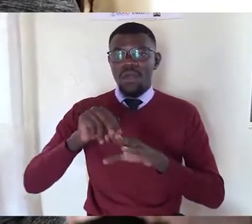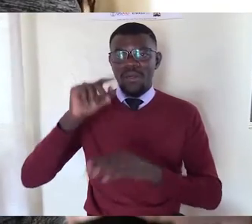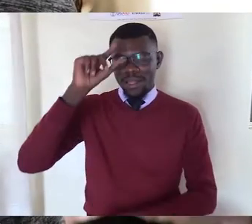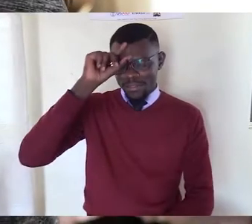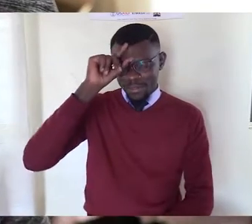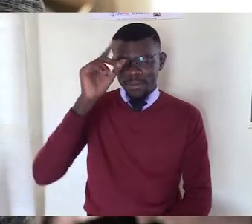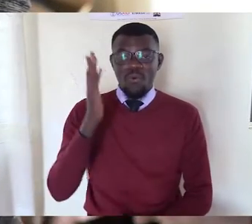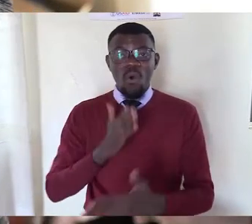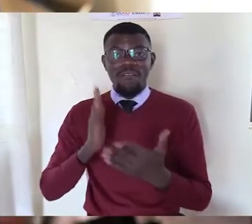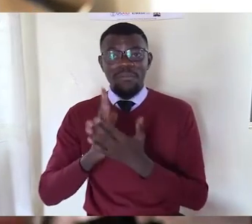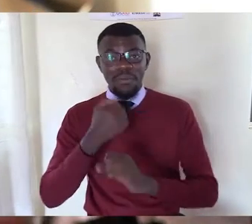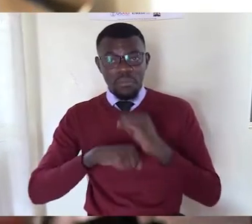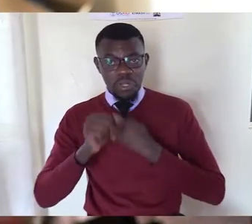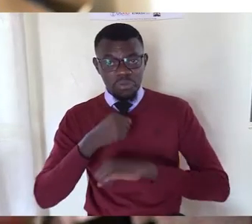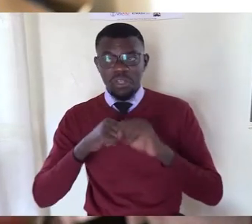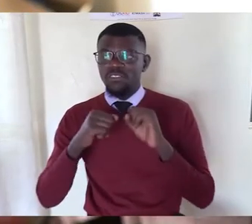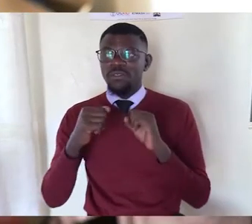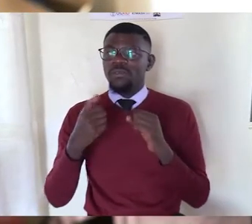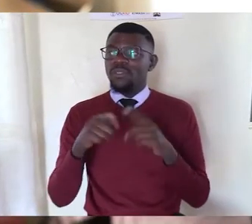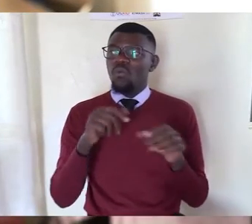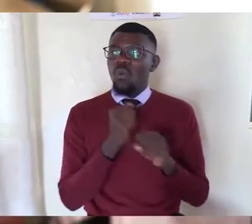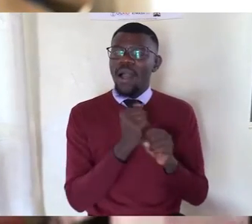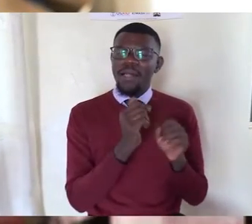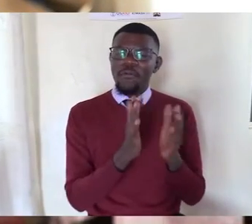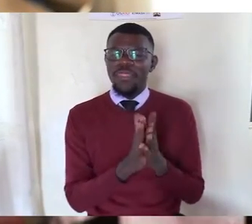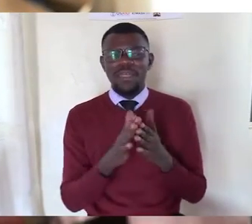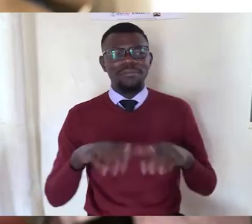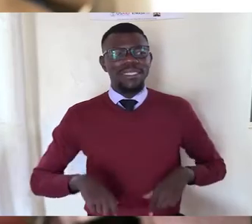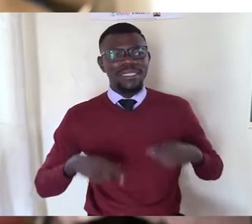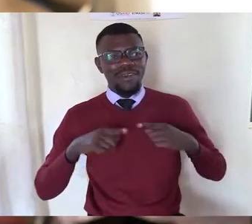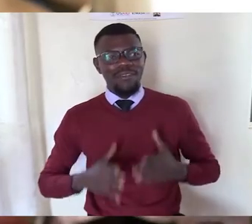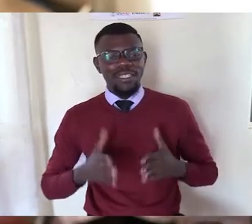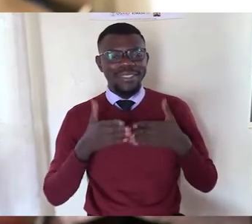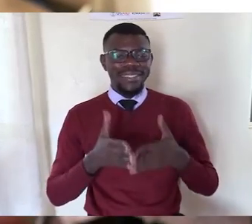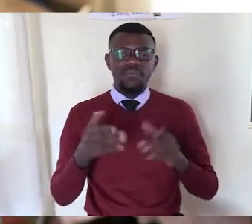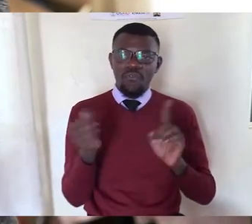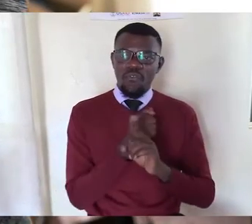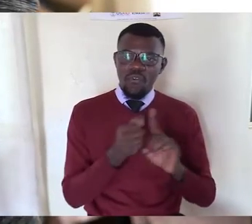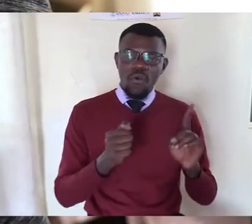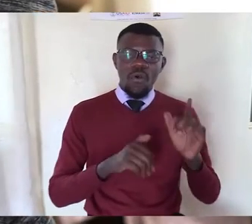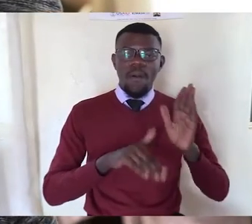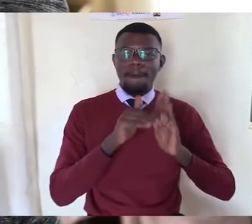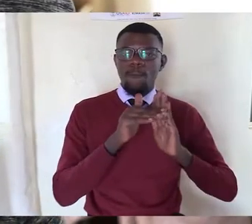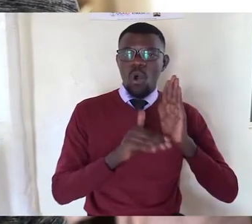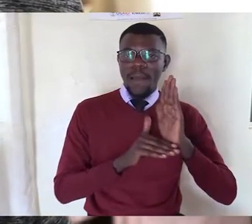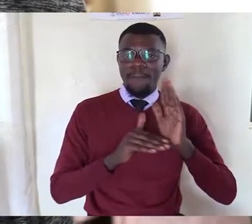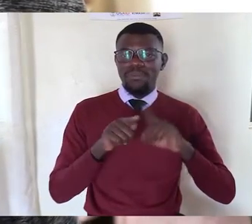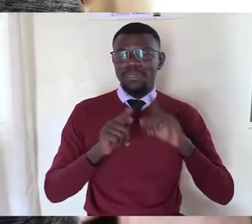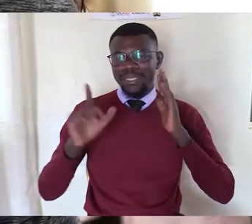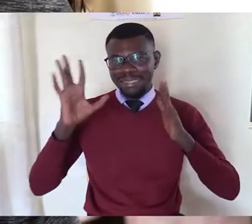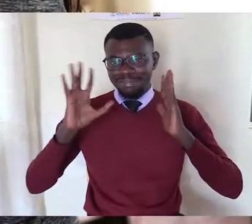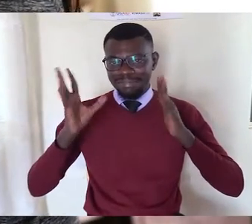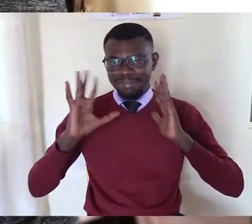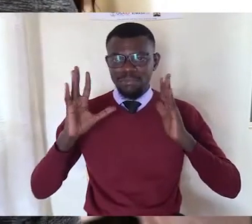Action, and CSOs working with survivors of sexual violence should design programs and initiate initiatives for